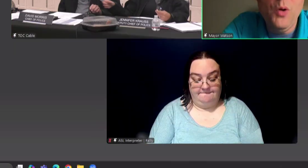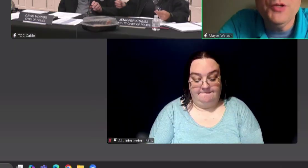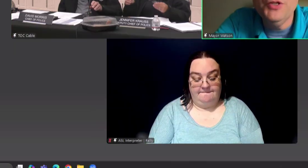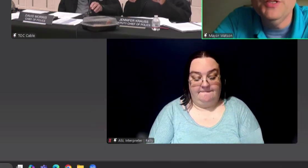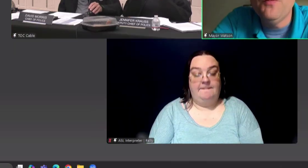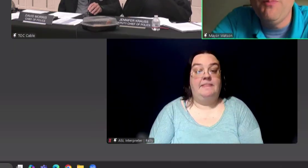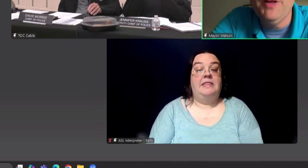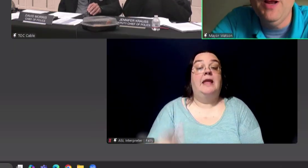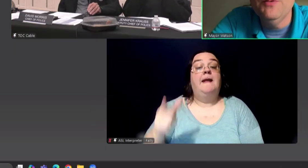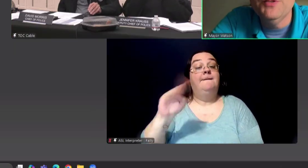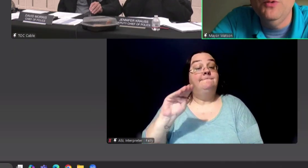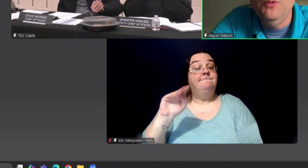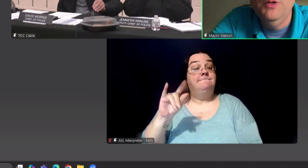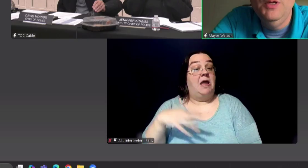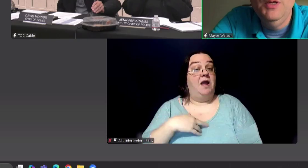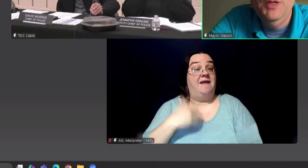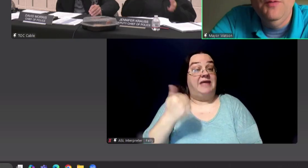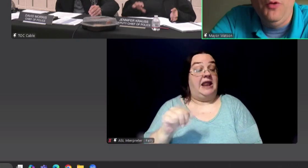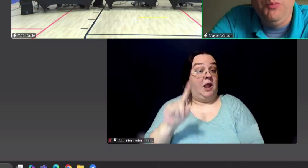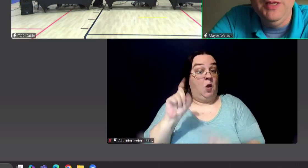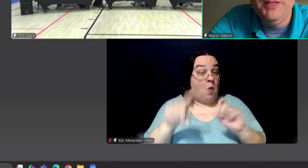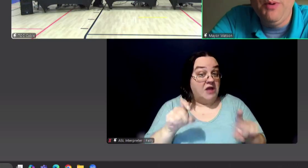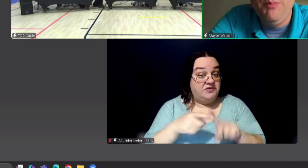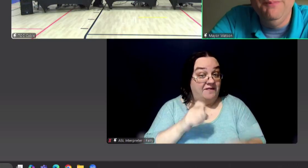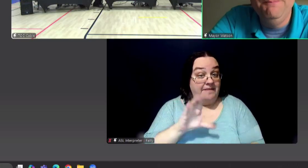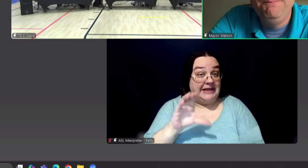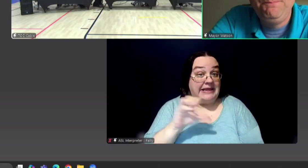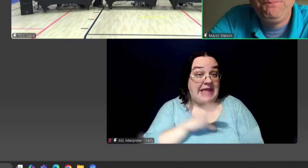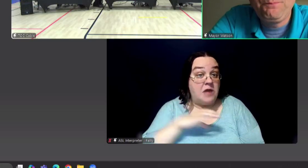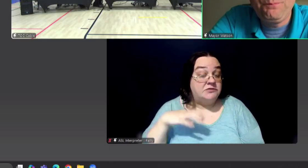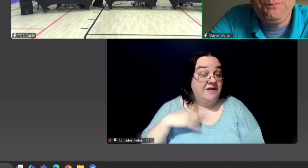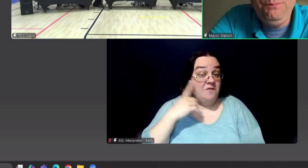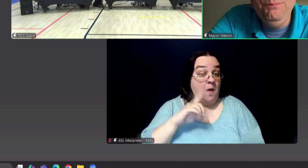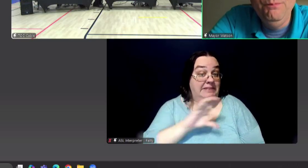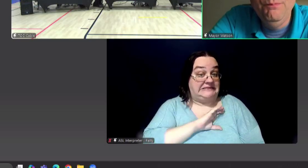Any questions from the council for the police department?